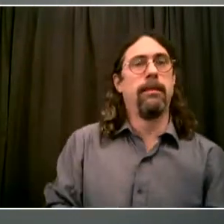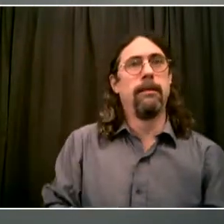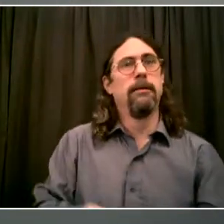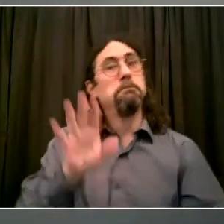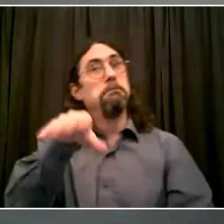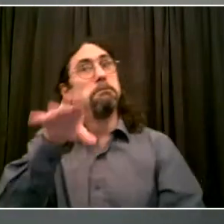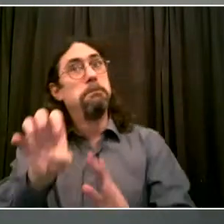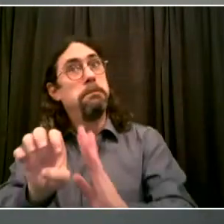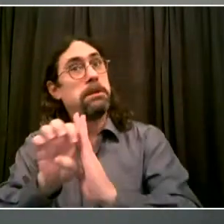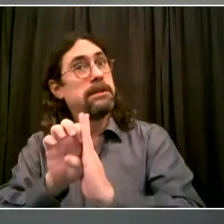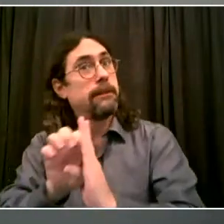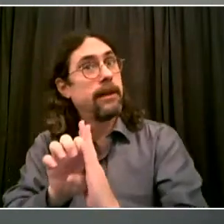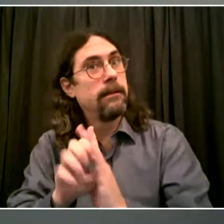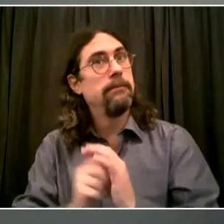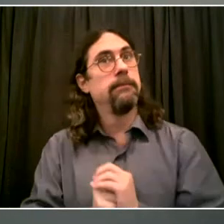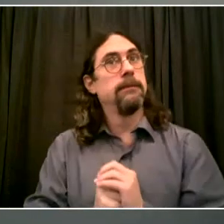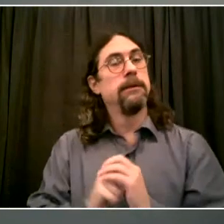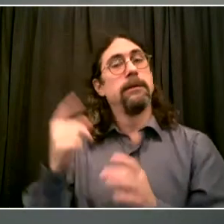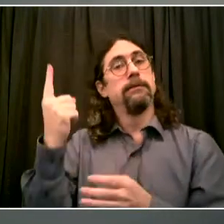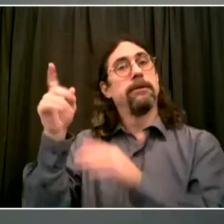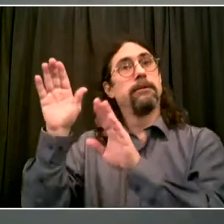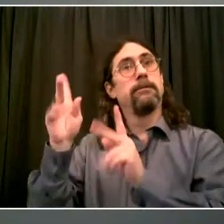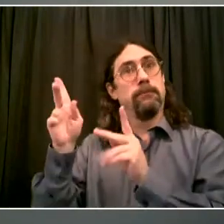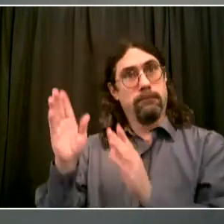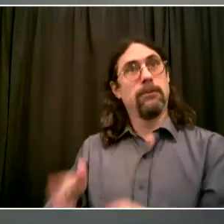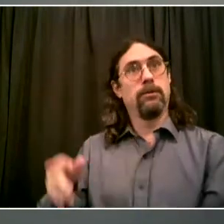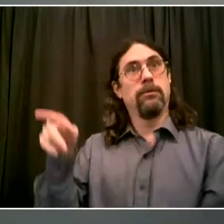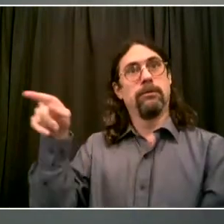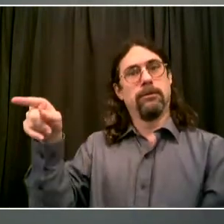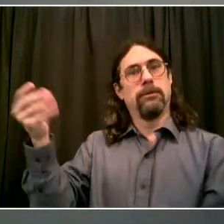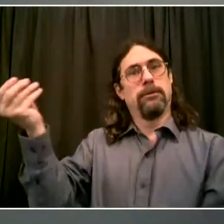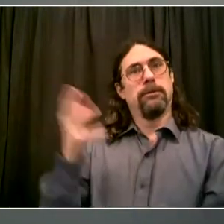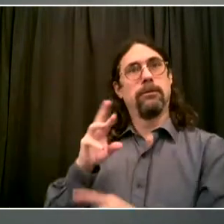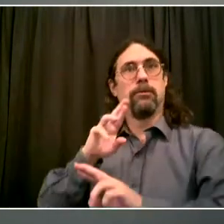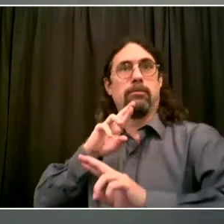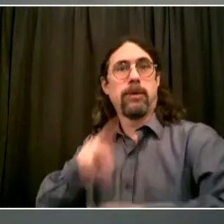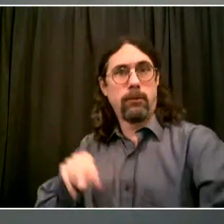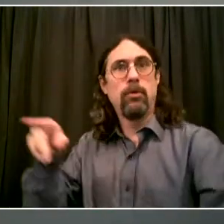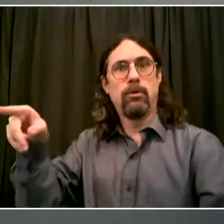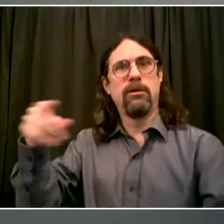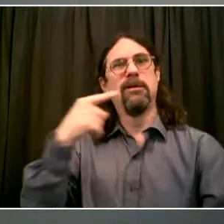So what's considered a COVID type hate crime? Well, there has to